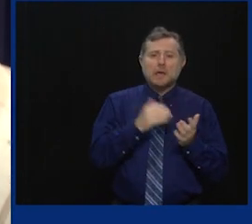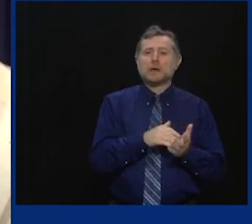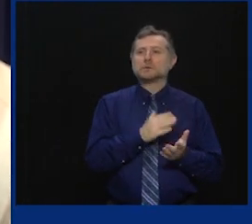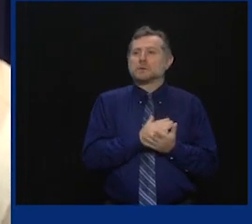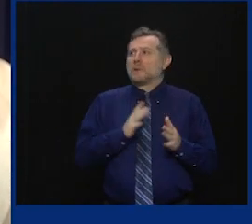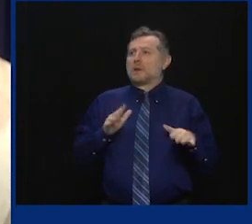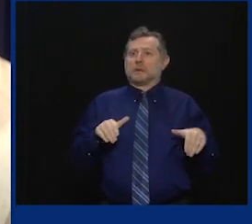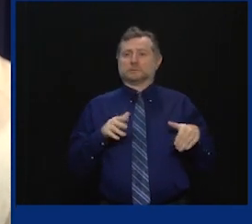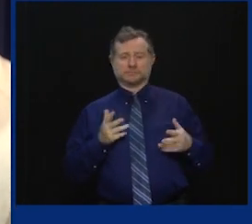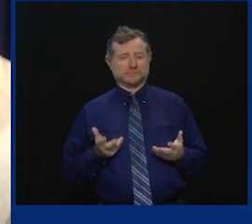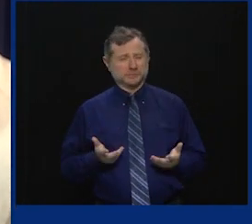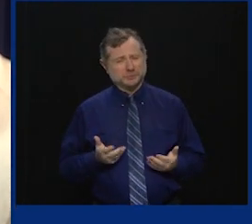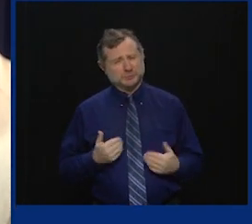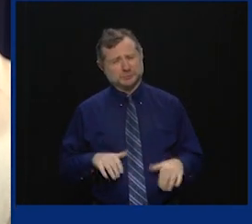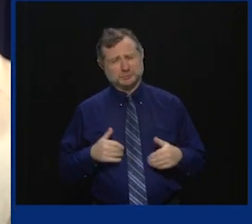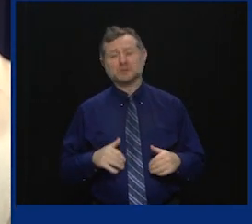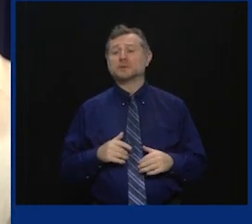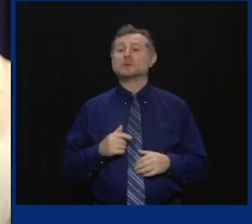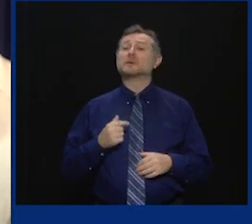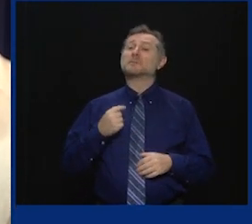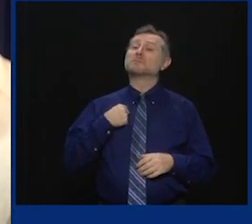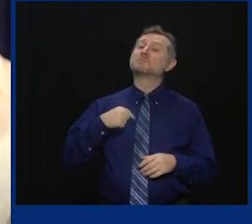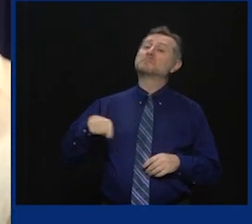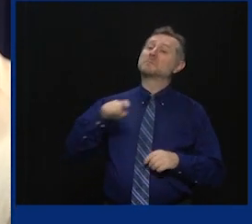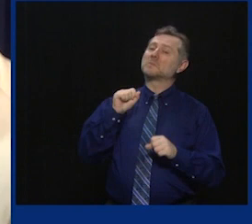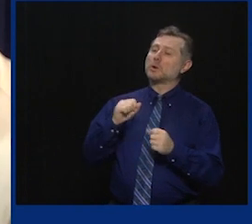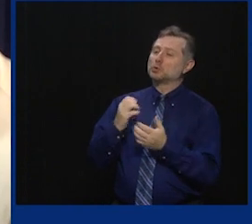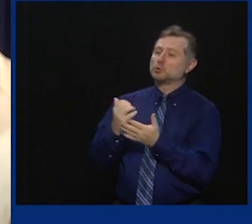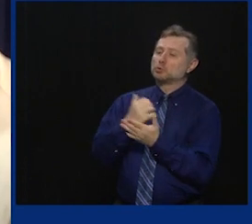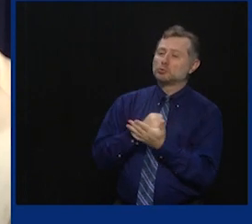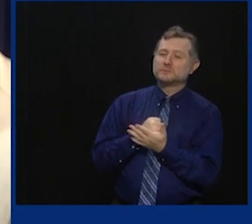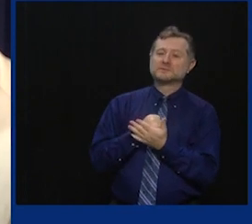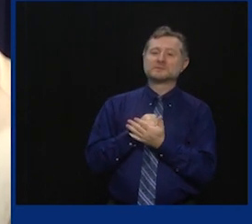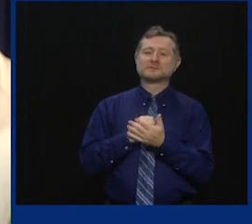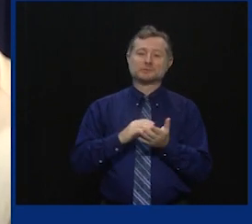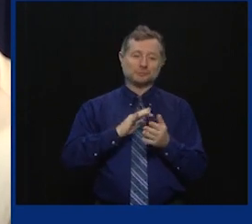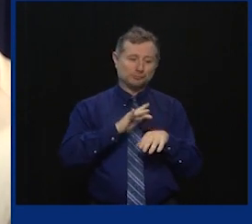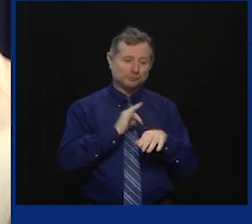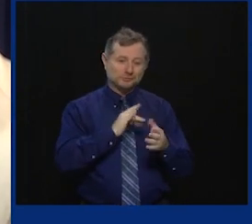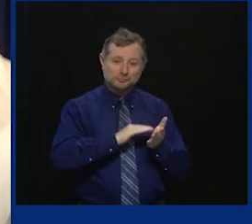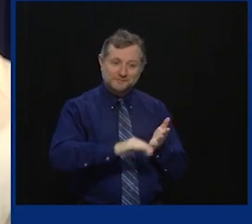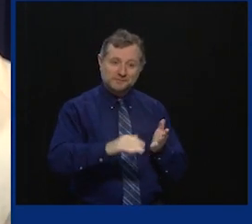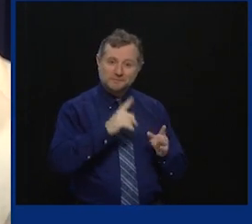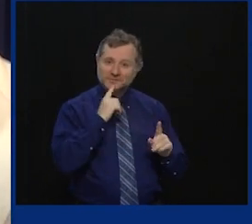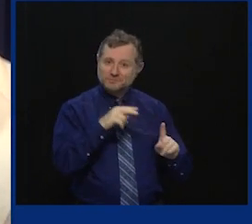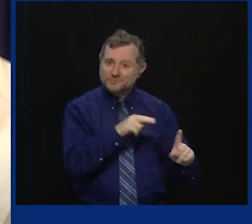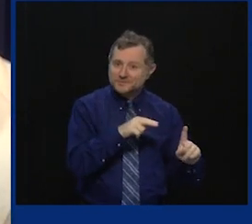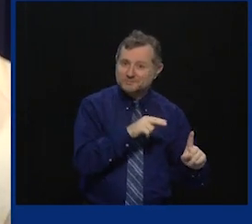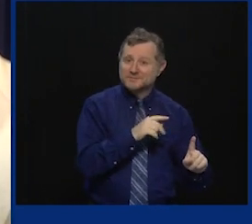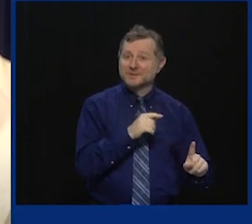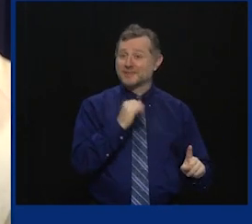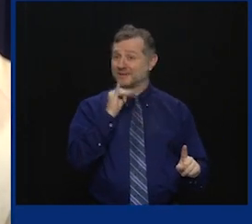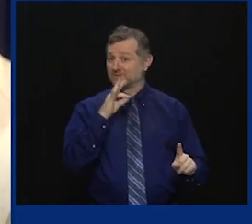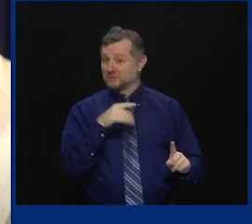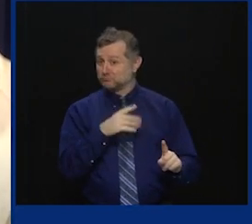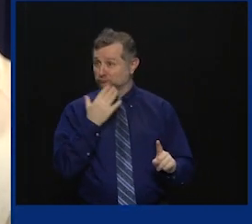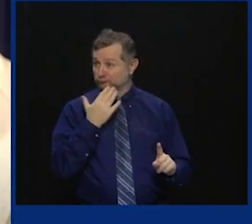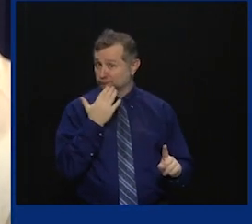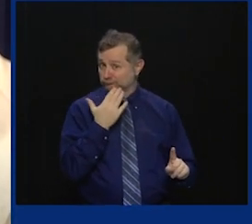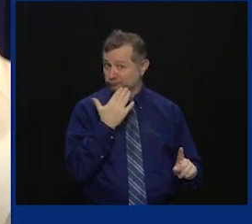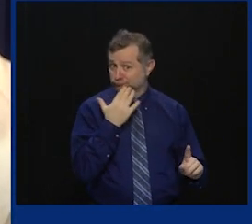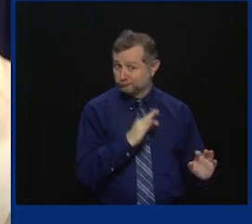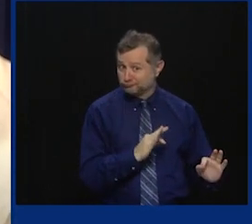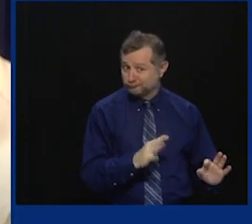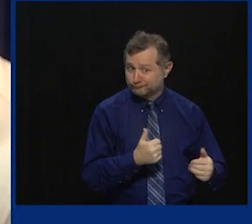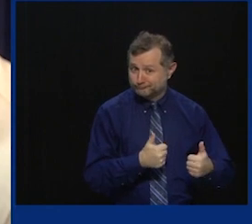to earn early discharge from parole by demonstrating that you are doing well. I'm going to close with something that